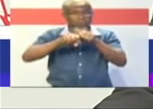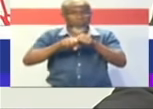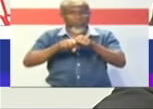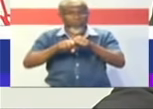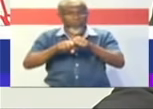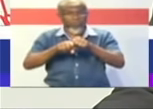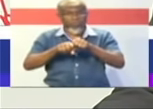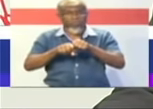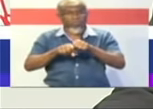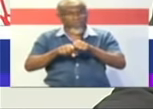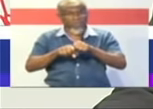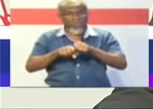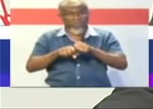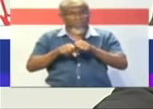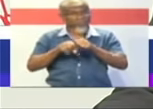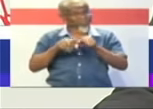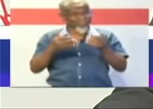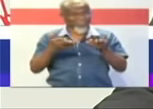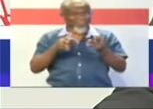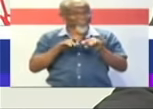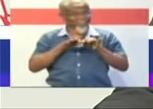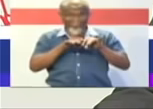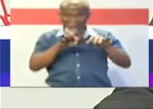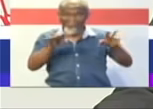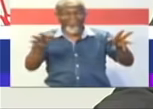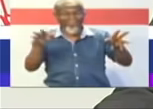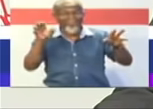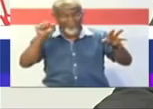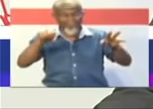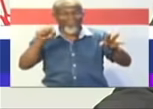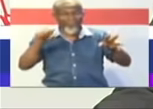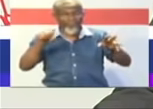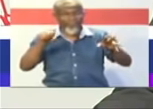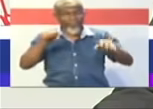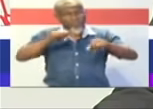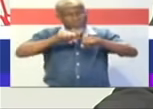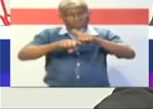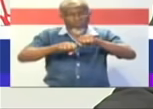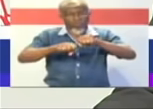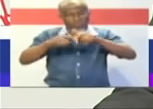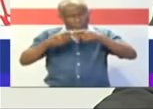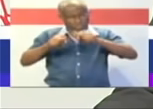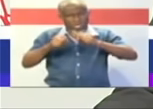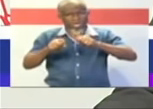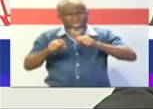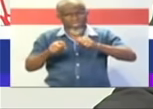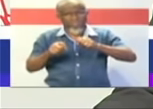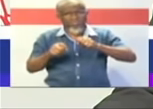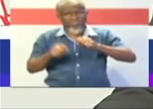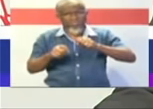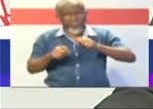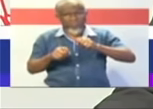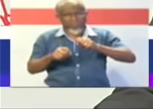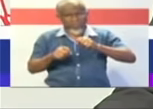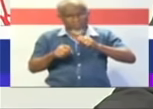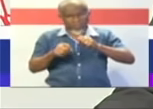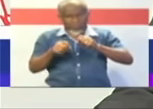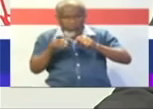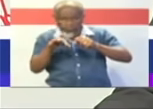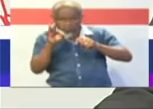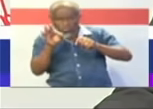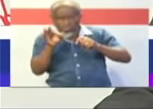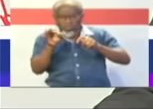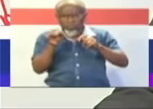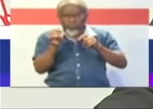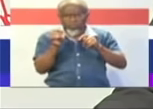So it is as widespread as it can be in terms of community spread, and we're trying, by the question, I think implicit in it, we're